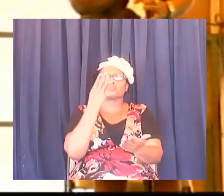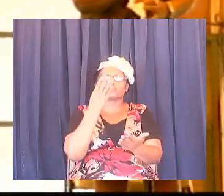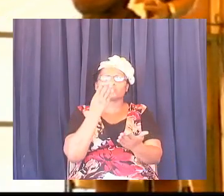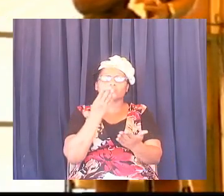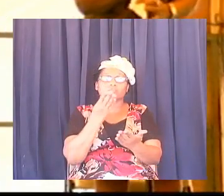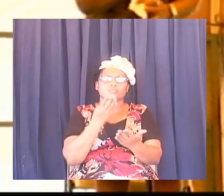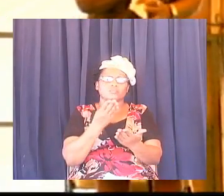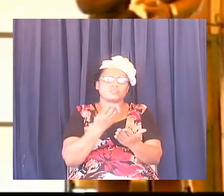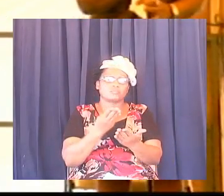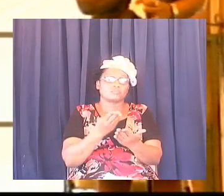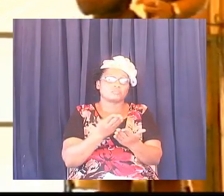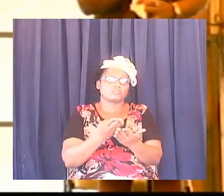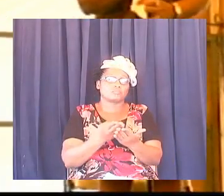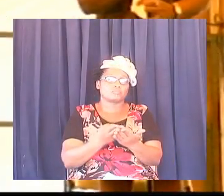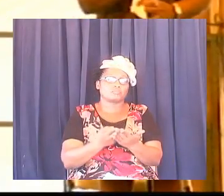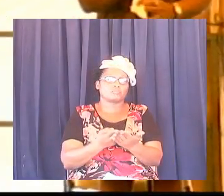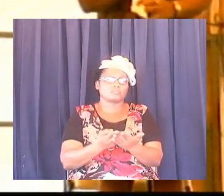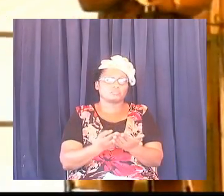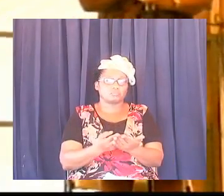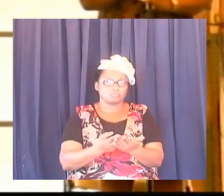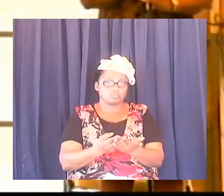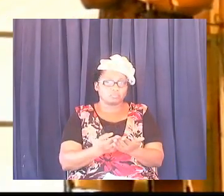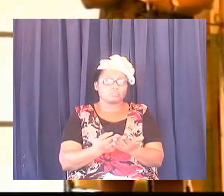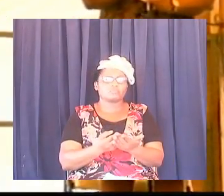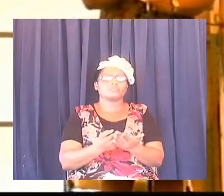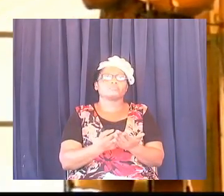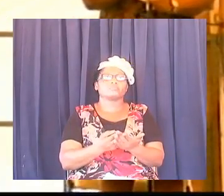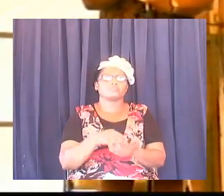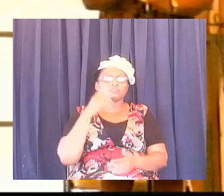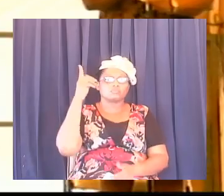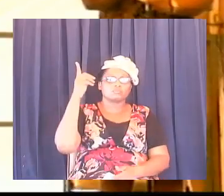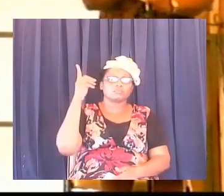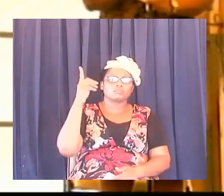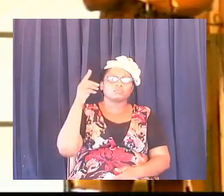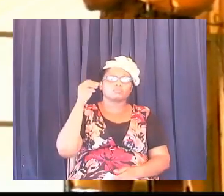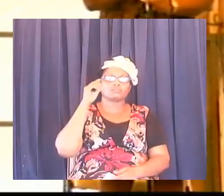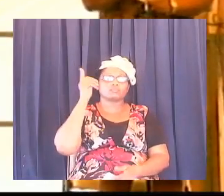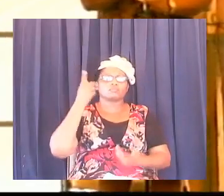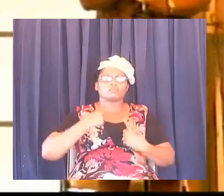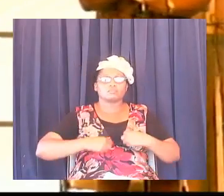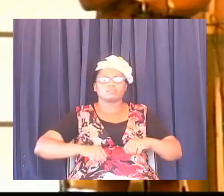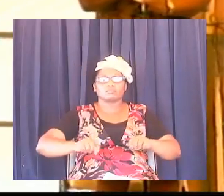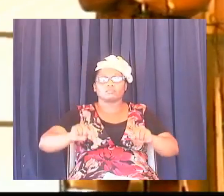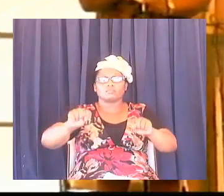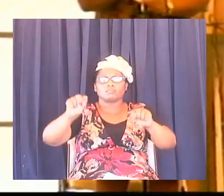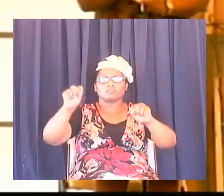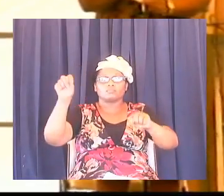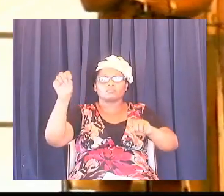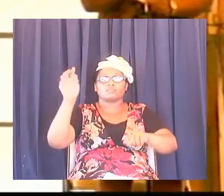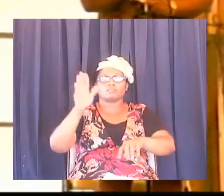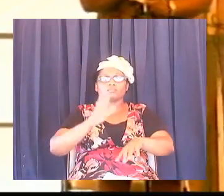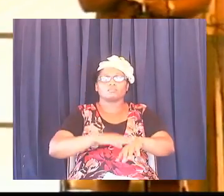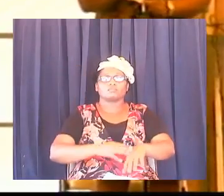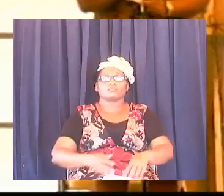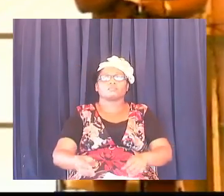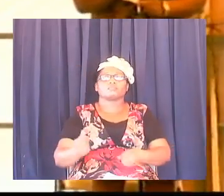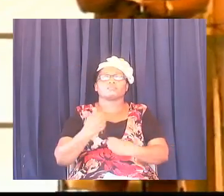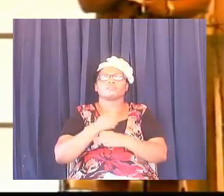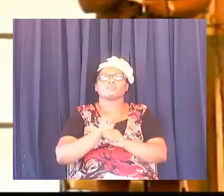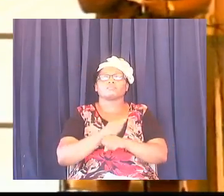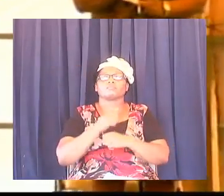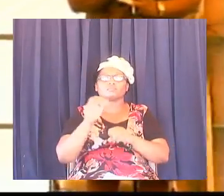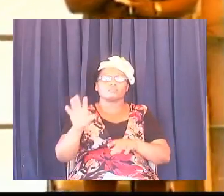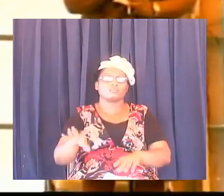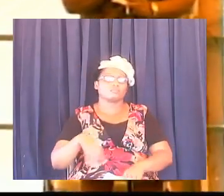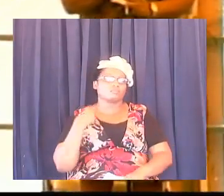for our good. Thank you, great God. These trials have come to make us